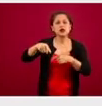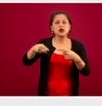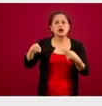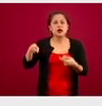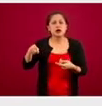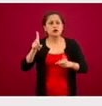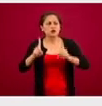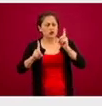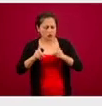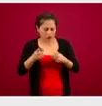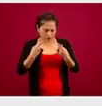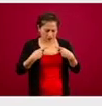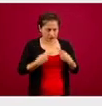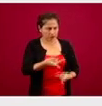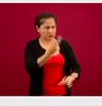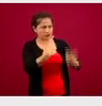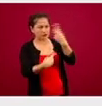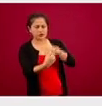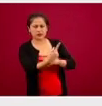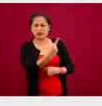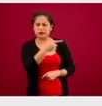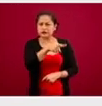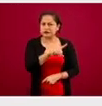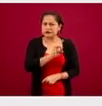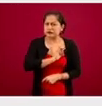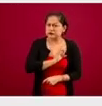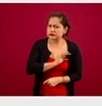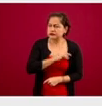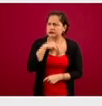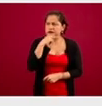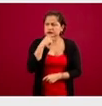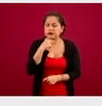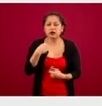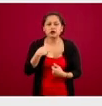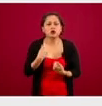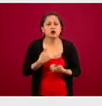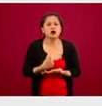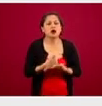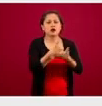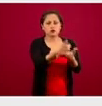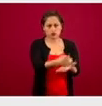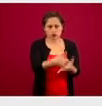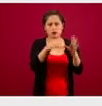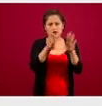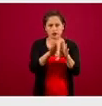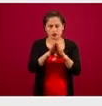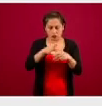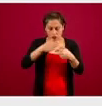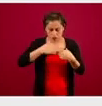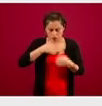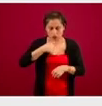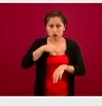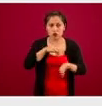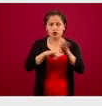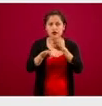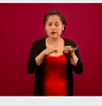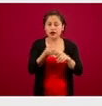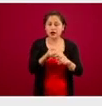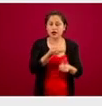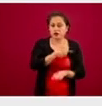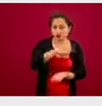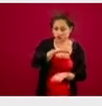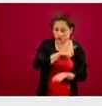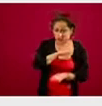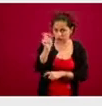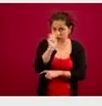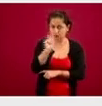population in general. For example, we have here how this is specifically guidelines